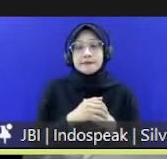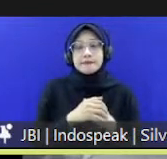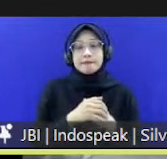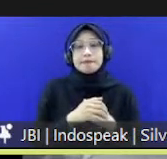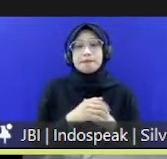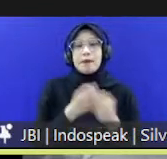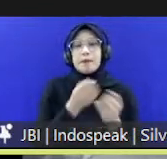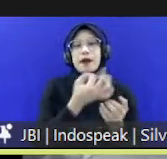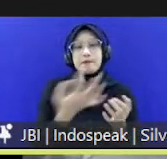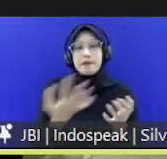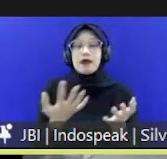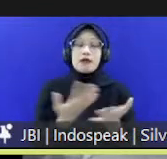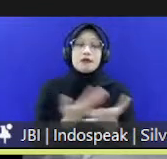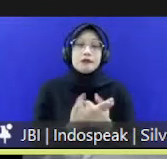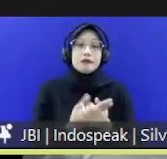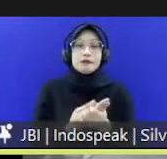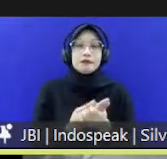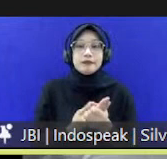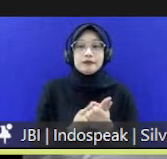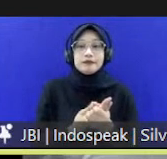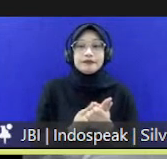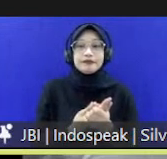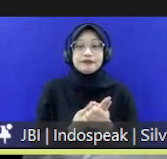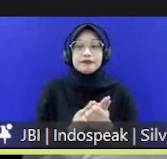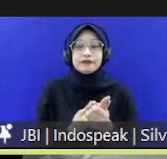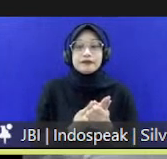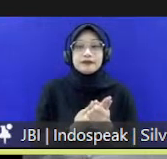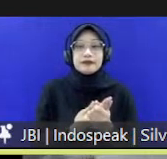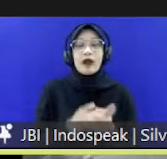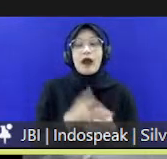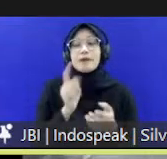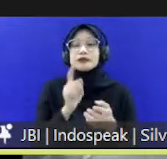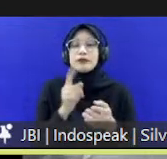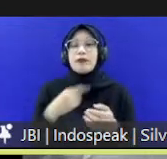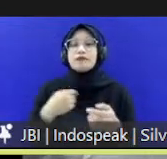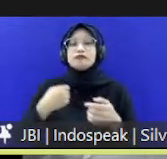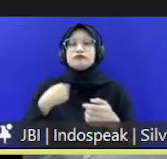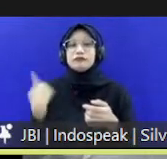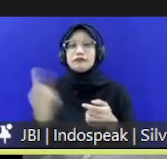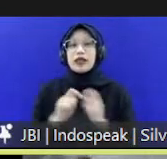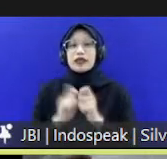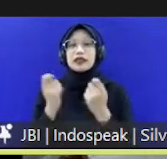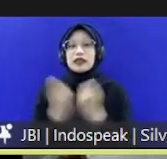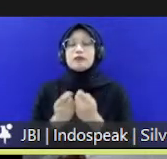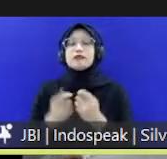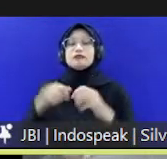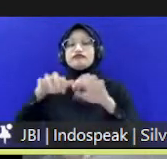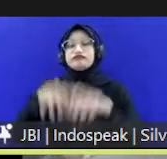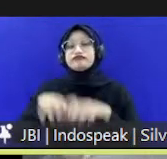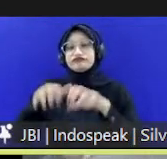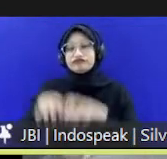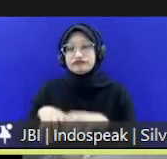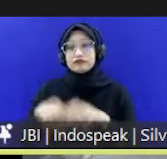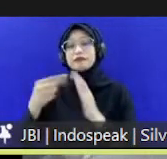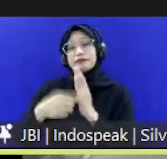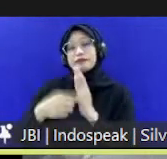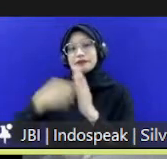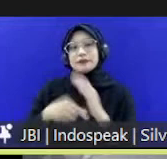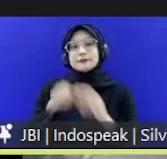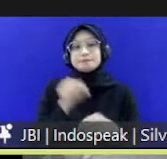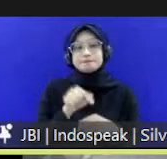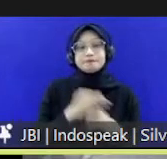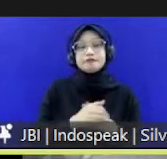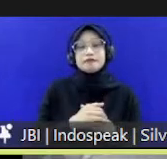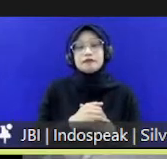things to explain why we've written the paper that we have. The first of those preliminary comments is that to